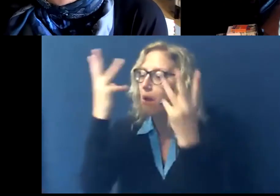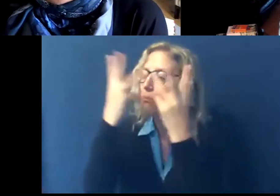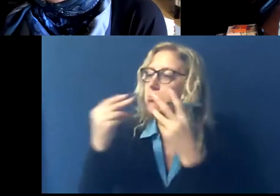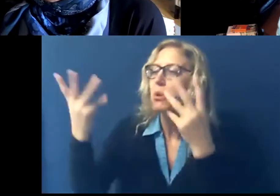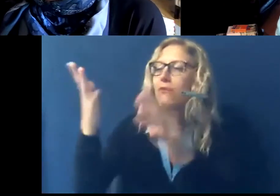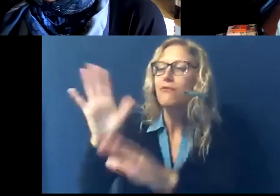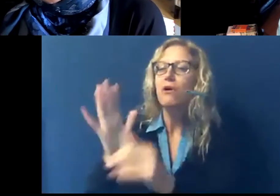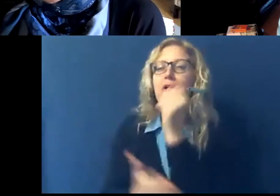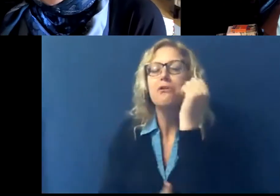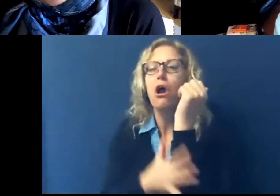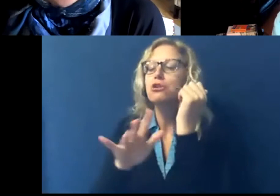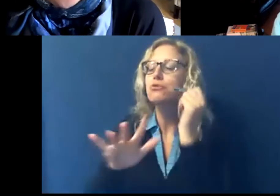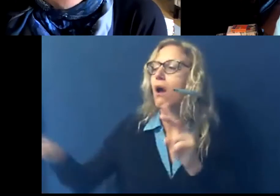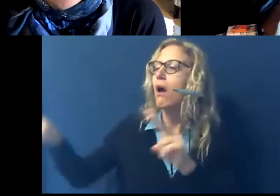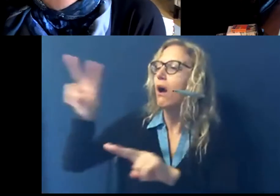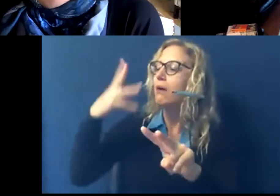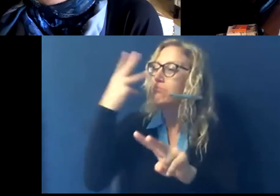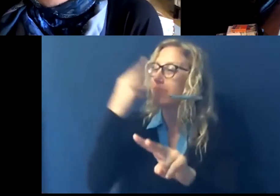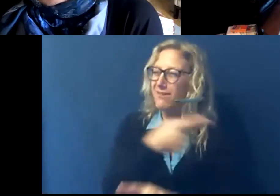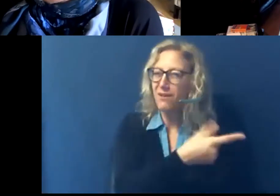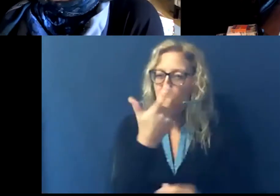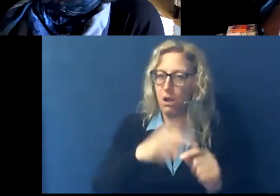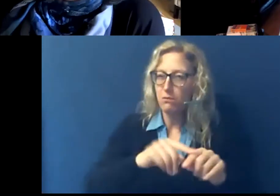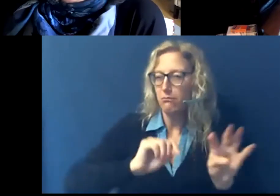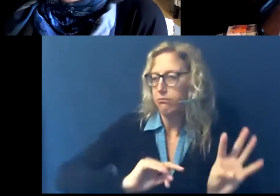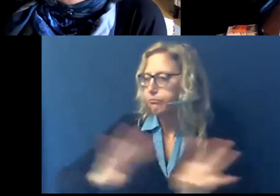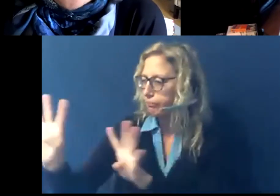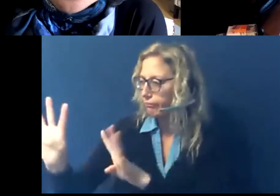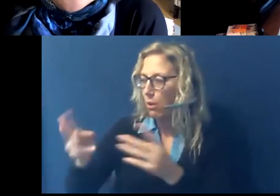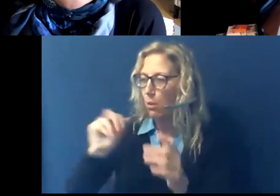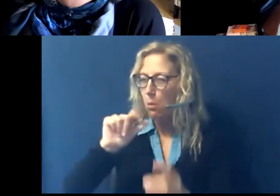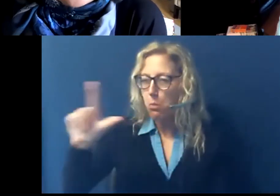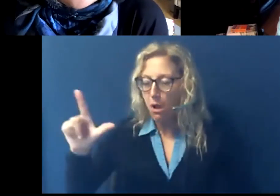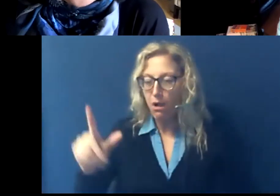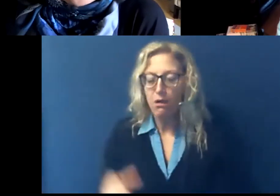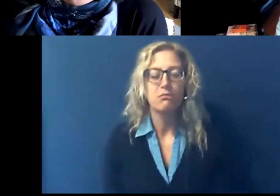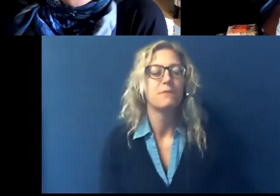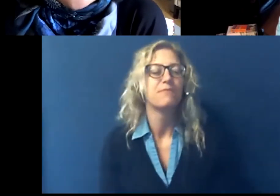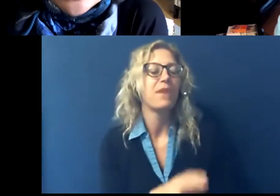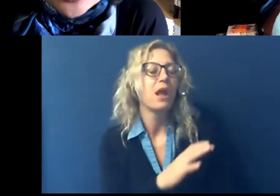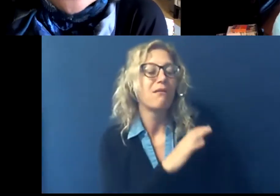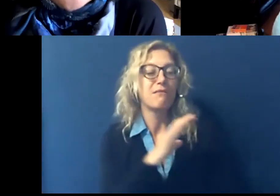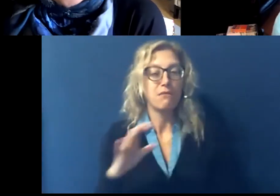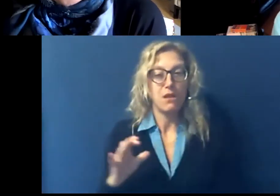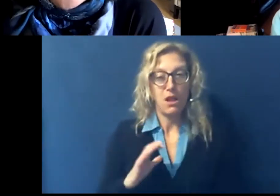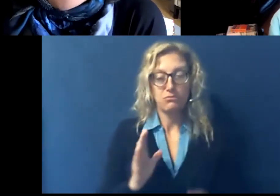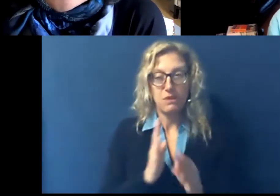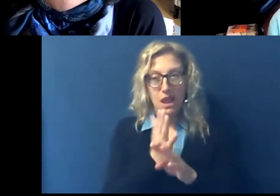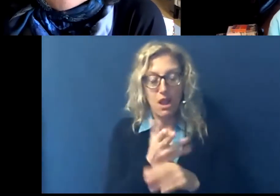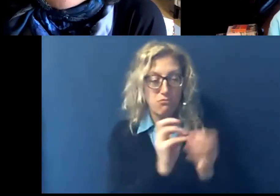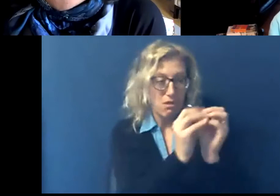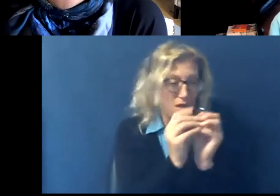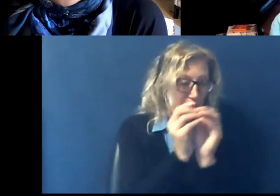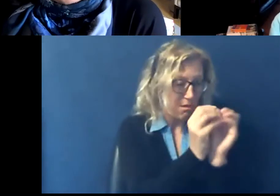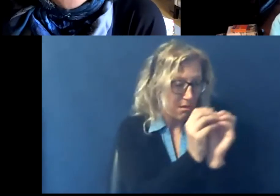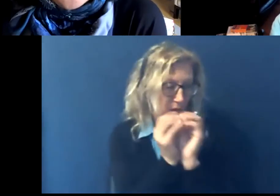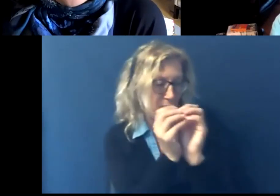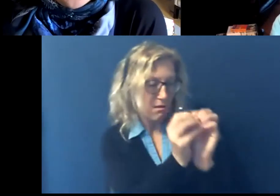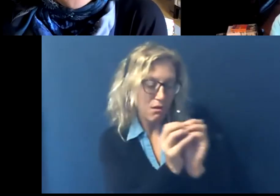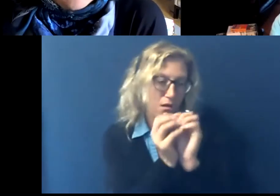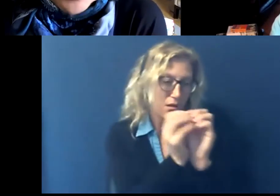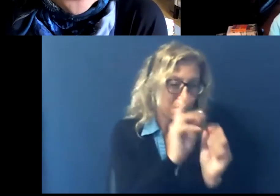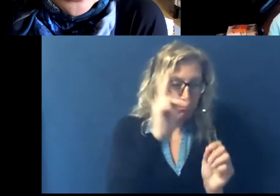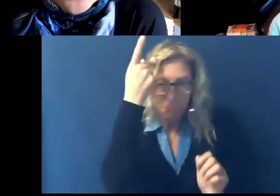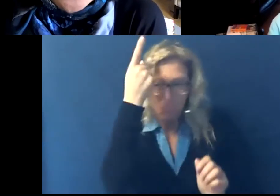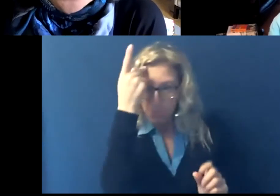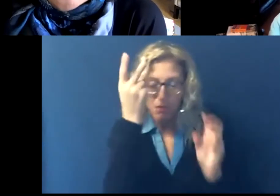country, especially in the Rio Grande Valley. And Congress, after engaging in a deliberative